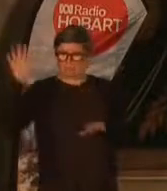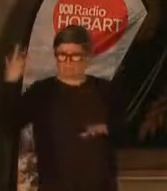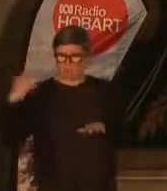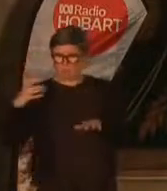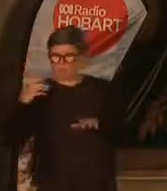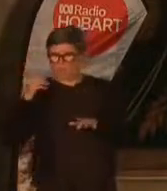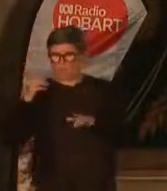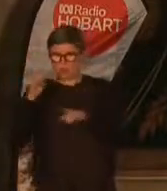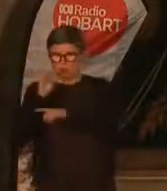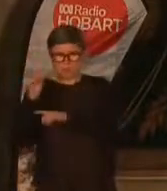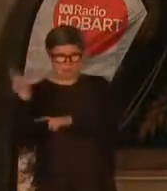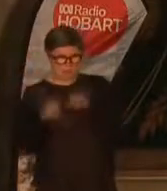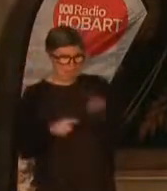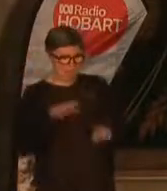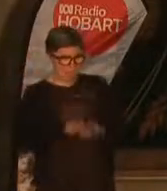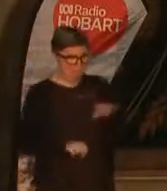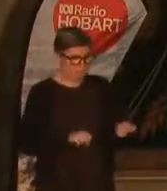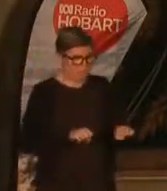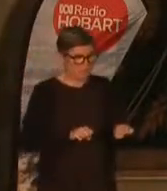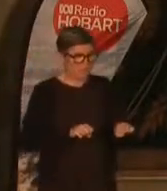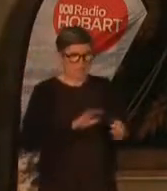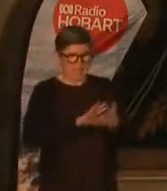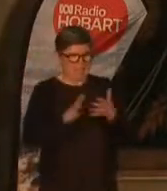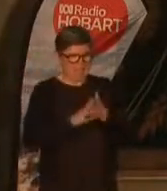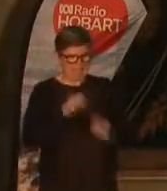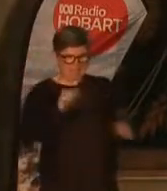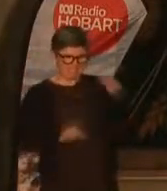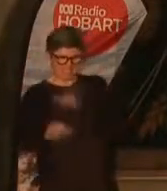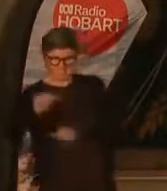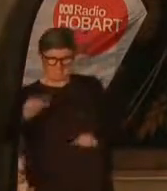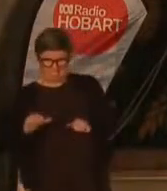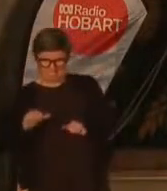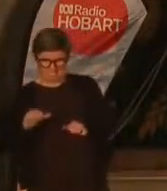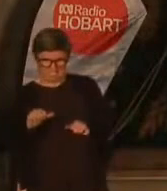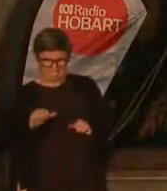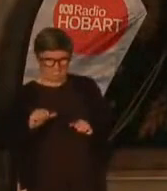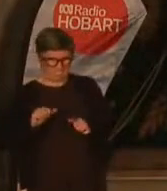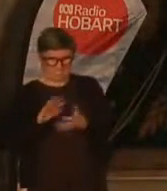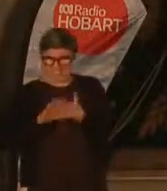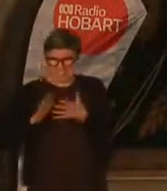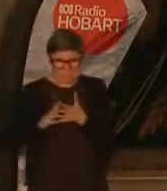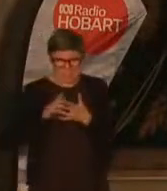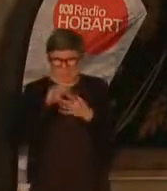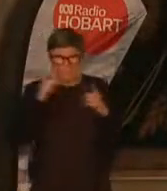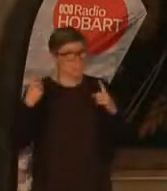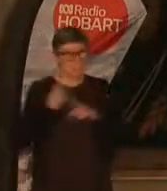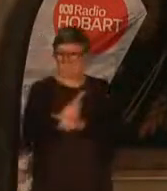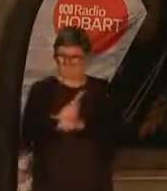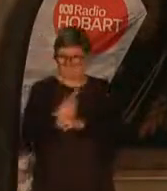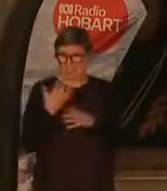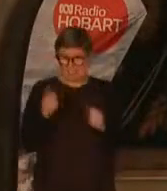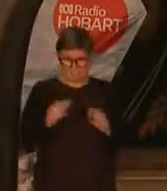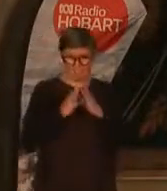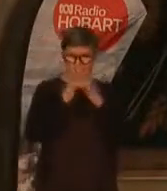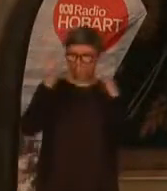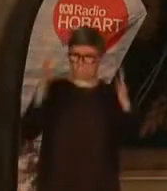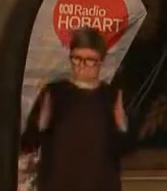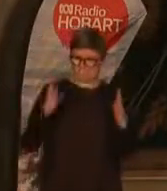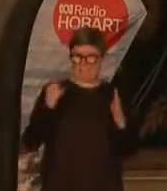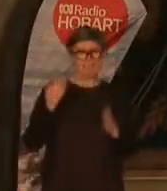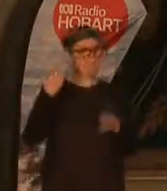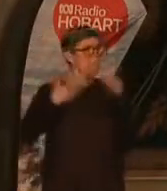you decolonise a building like this or an institution like this that has the history that it does? You can't, but we can try